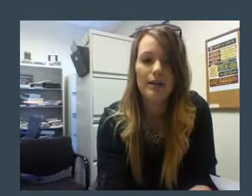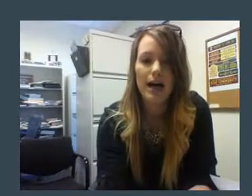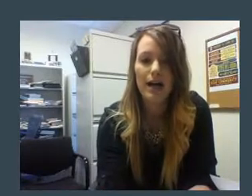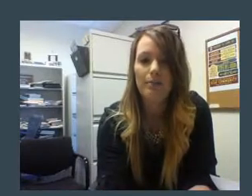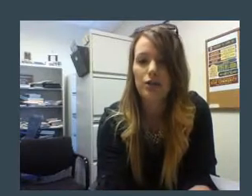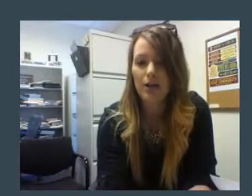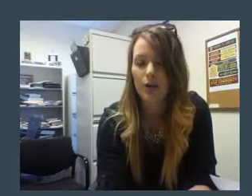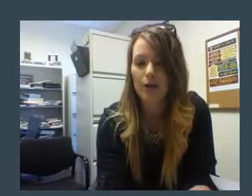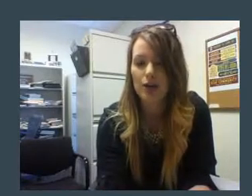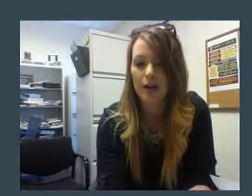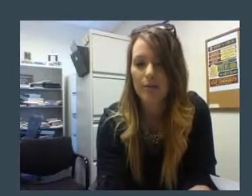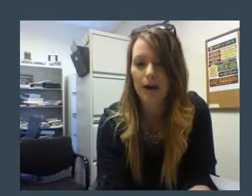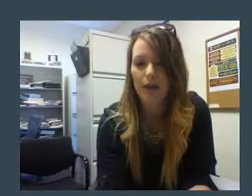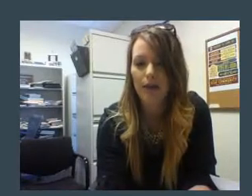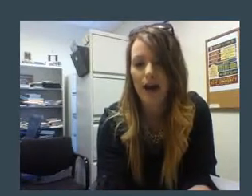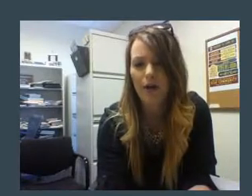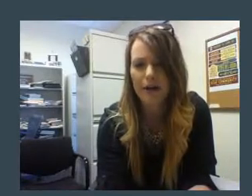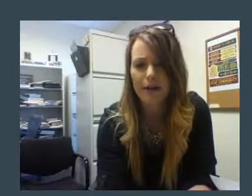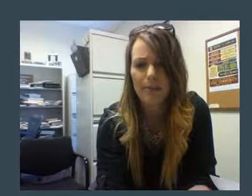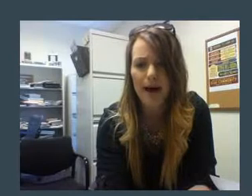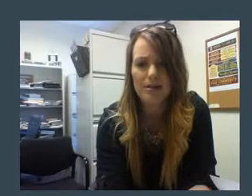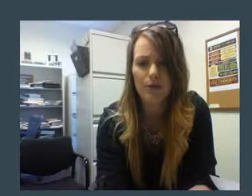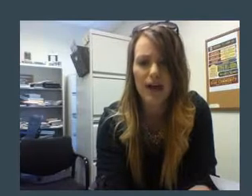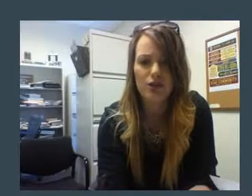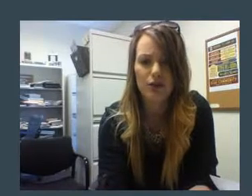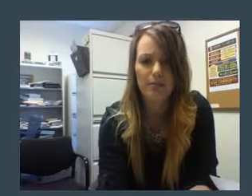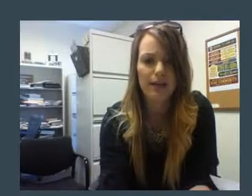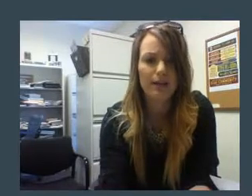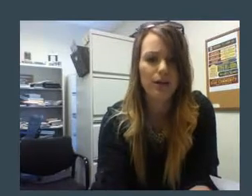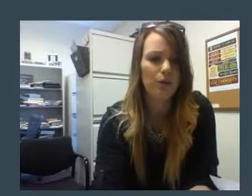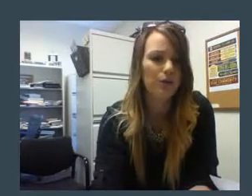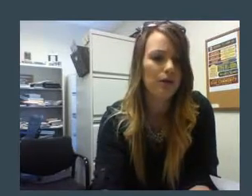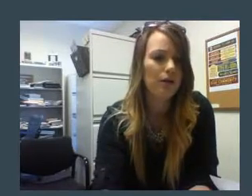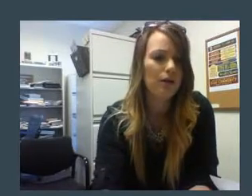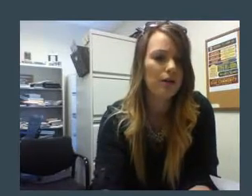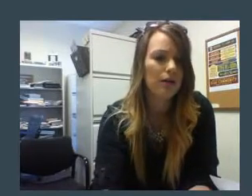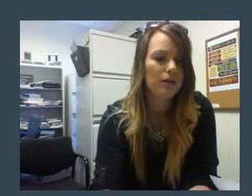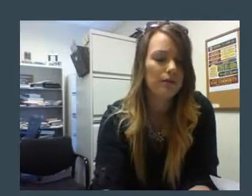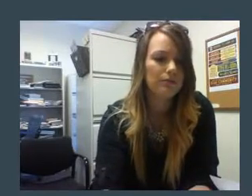time, gender. We talked about that already in the past. So, that shouldn't be anything new.